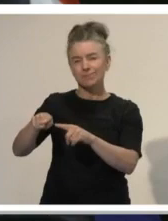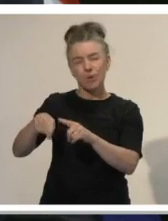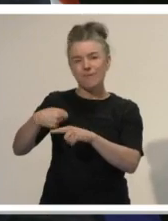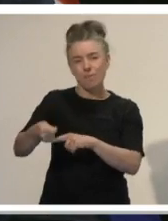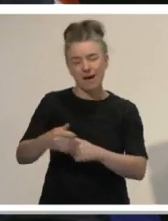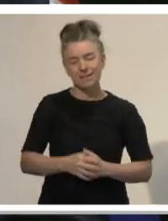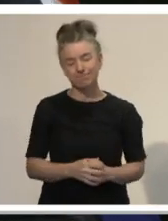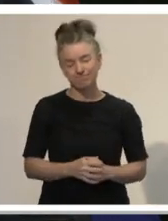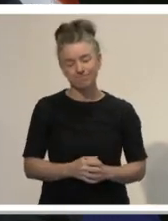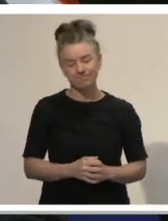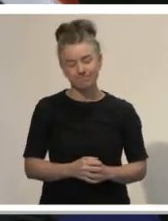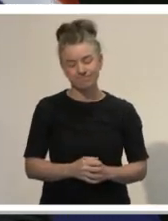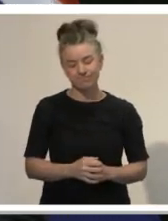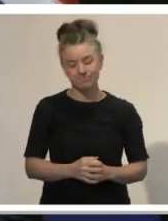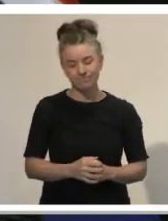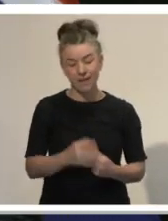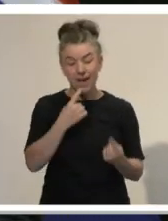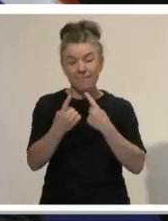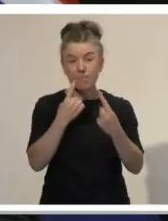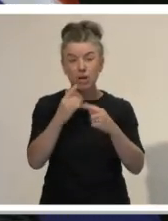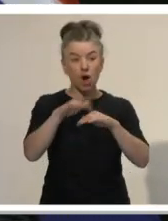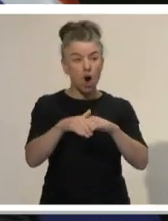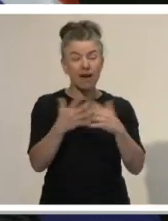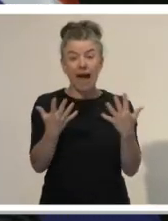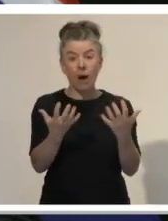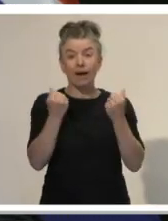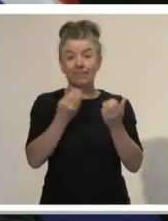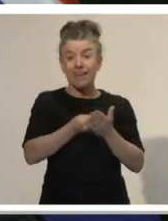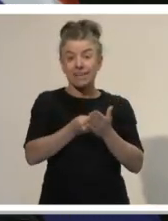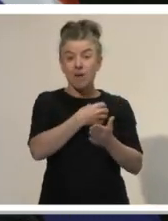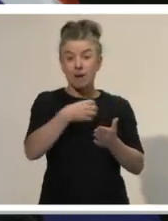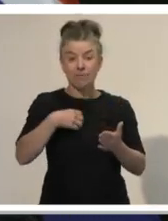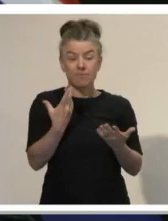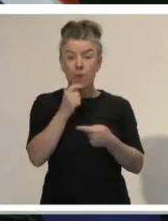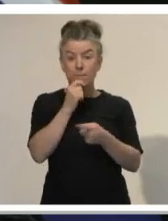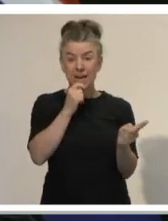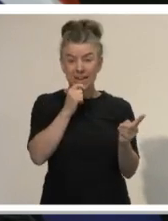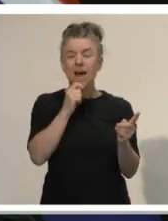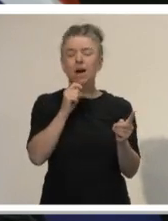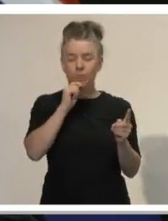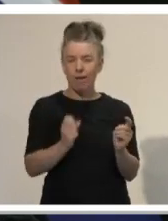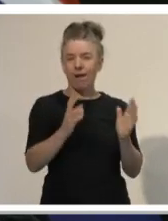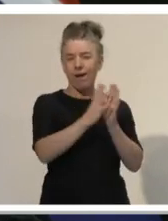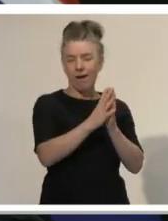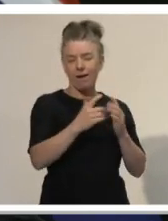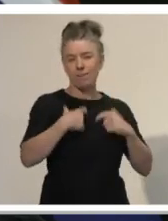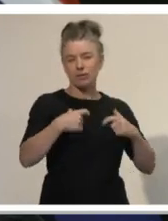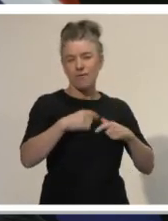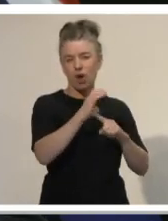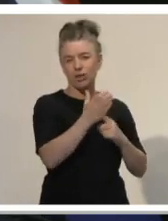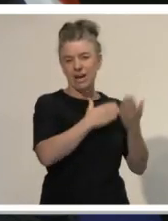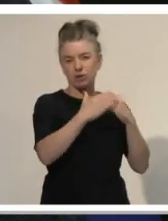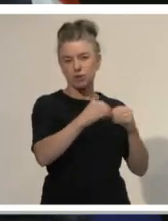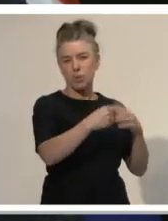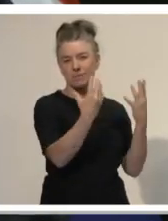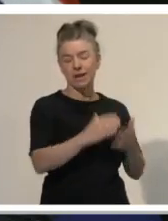of how media can access the support package. Intent is to make this as swift as possible. This morning I